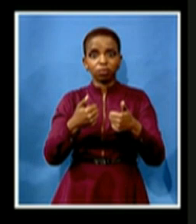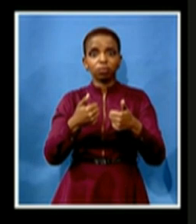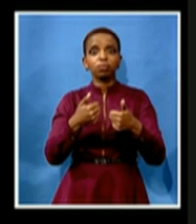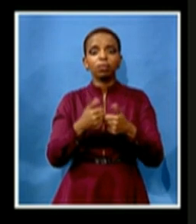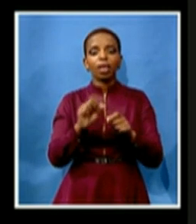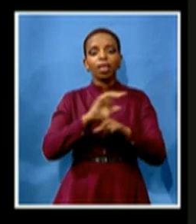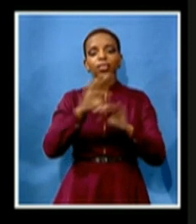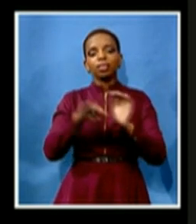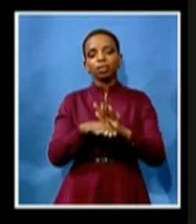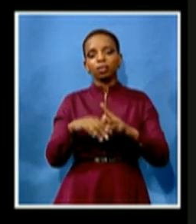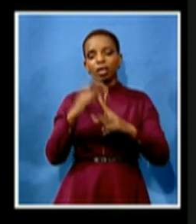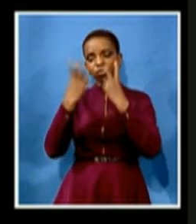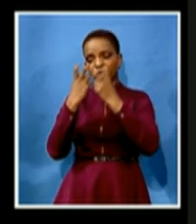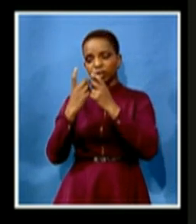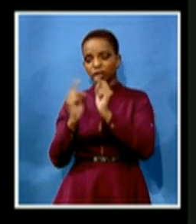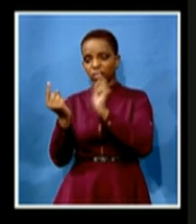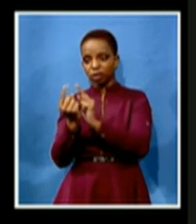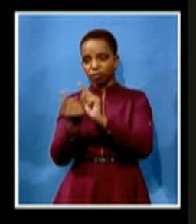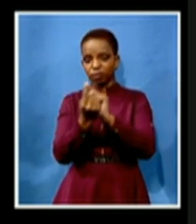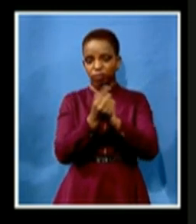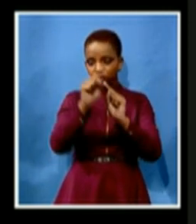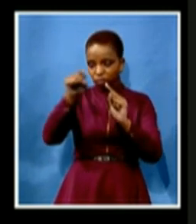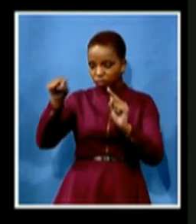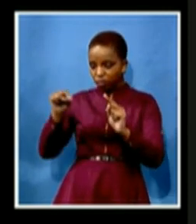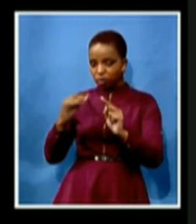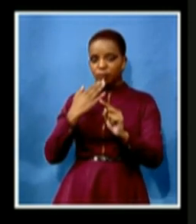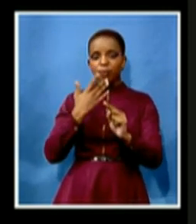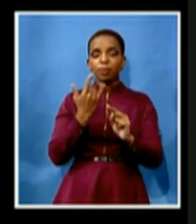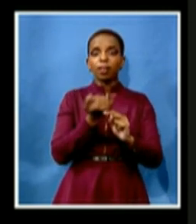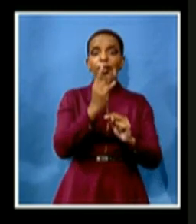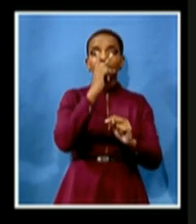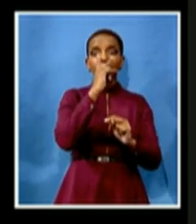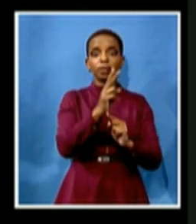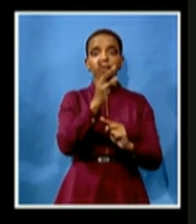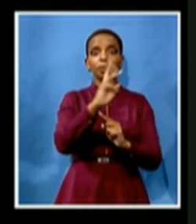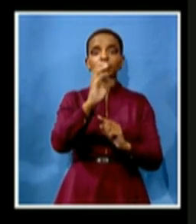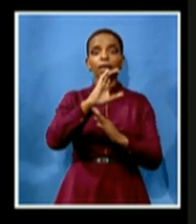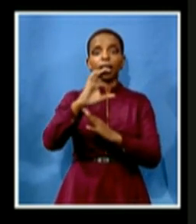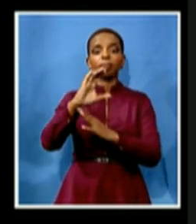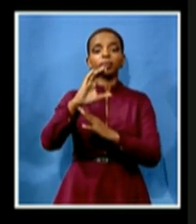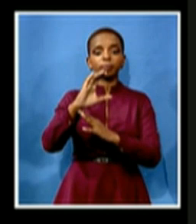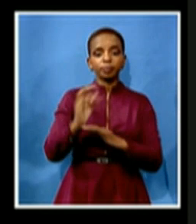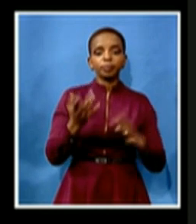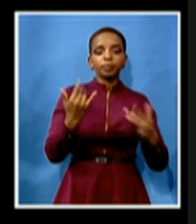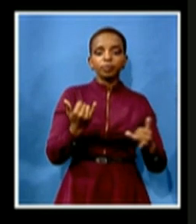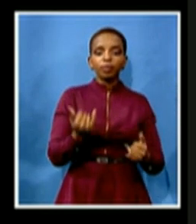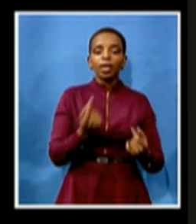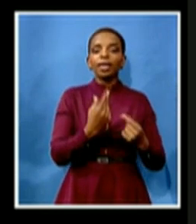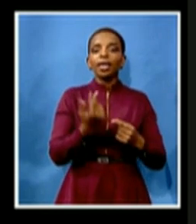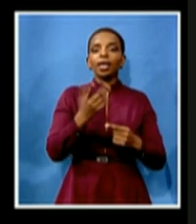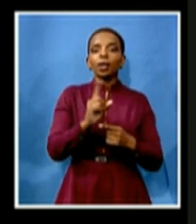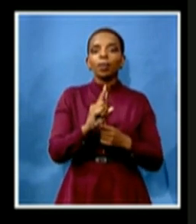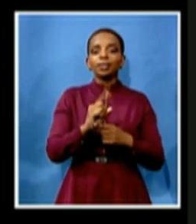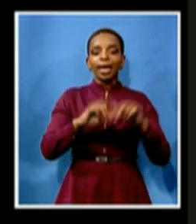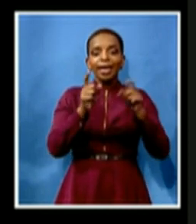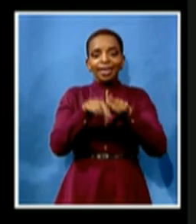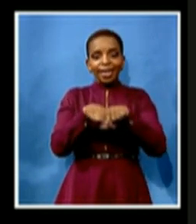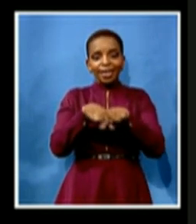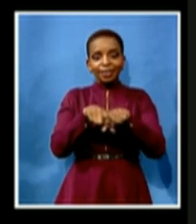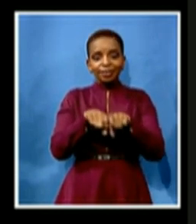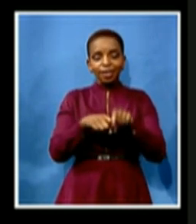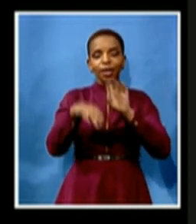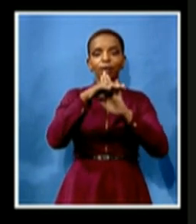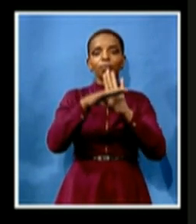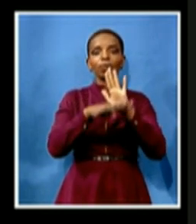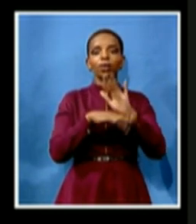if you see Western Cape at the moment removing their community-based testing program at the moment because the epidemic has essentially surged beyond their capacity